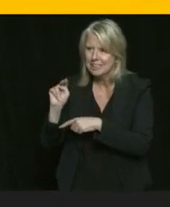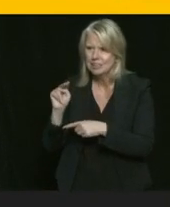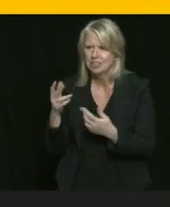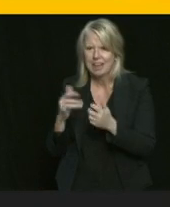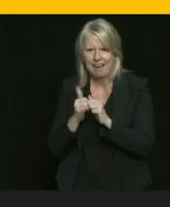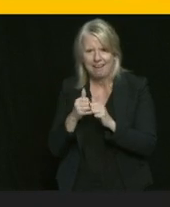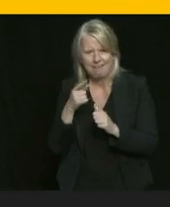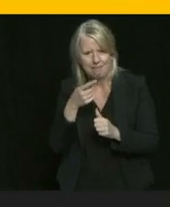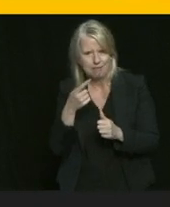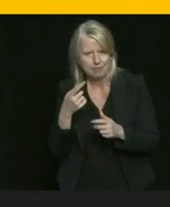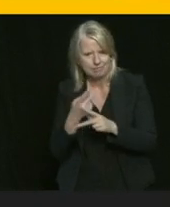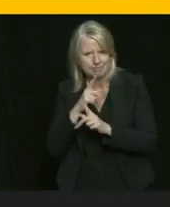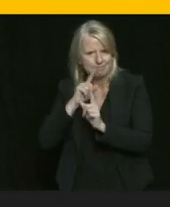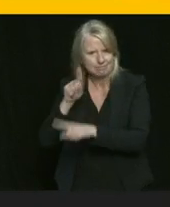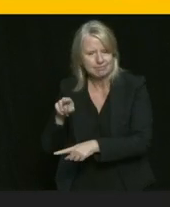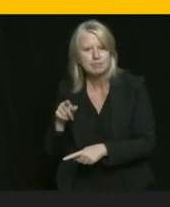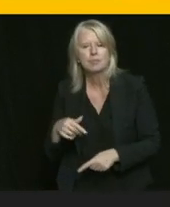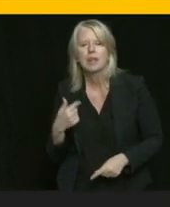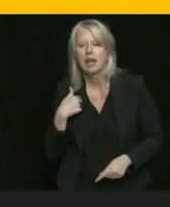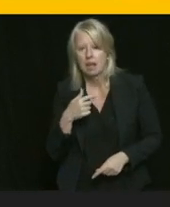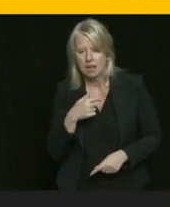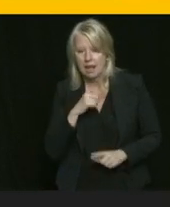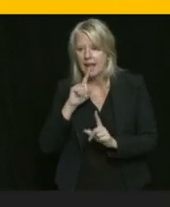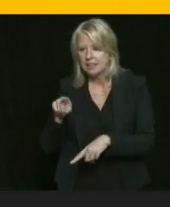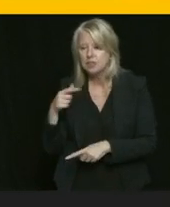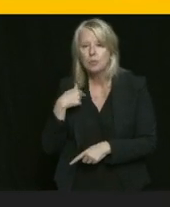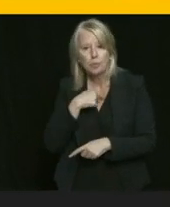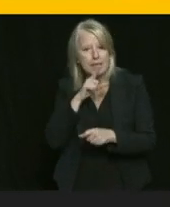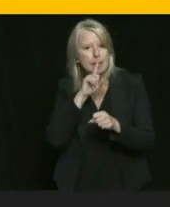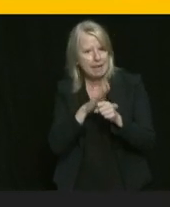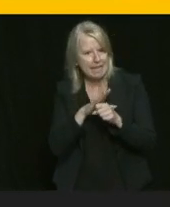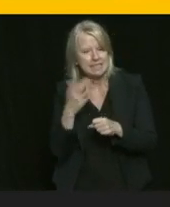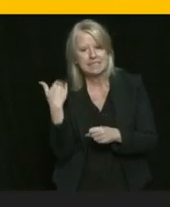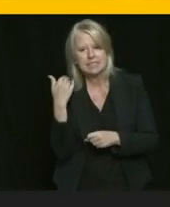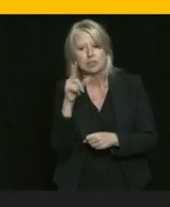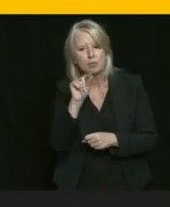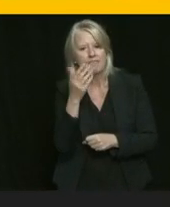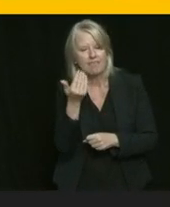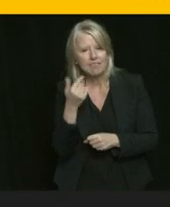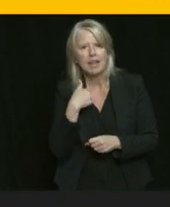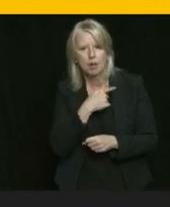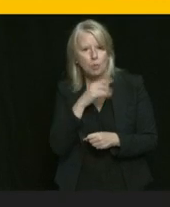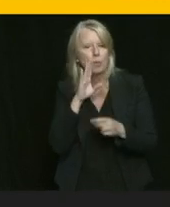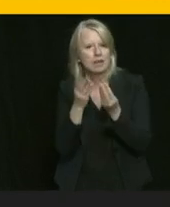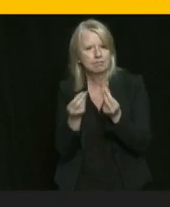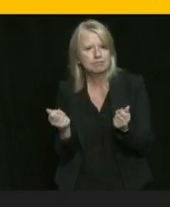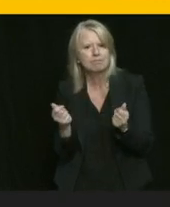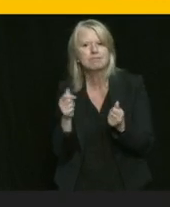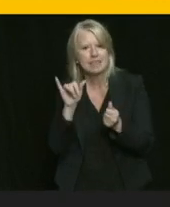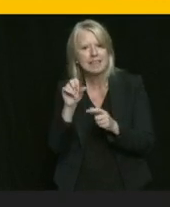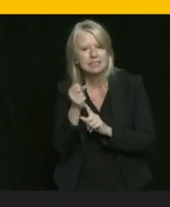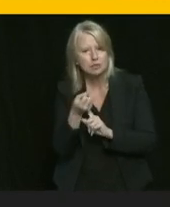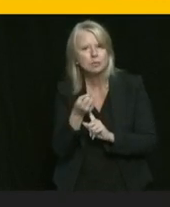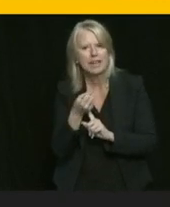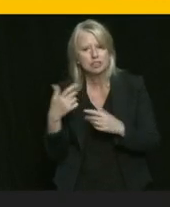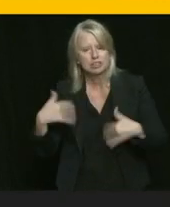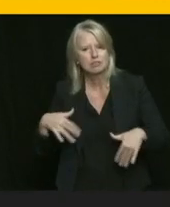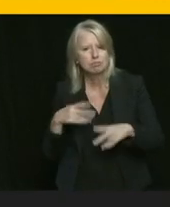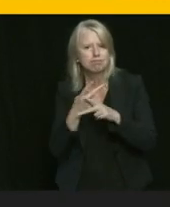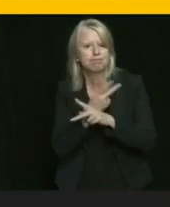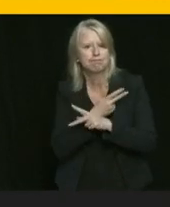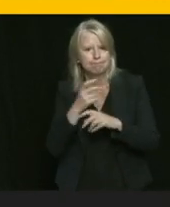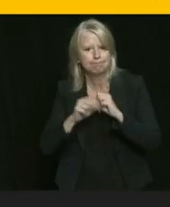We made a commitment in 2015 that we would fix this situation that had dragged on